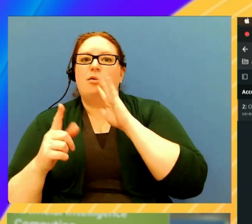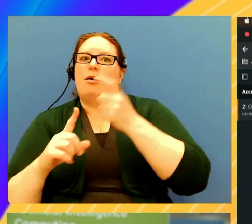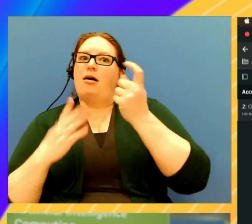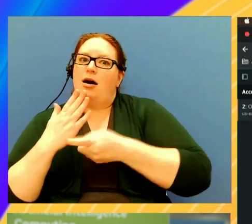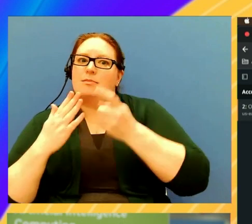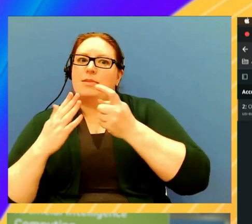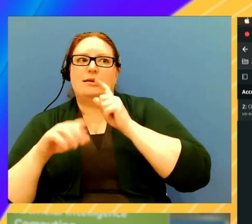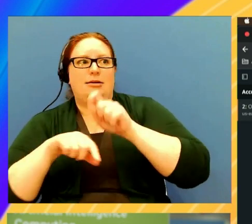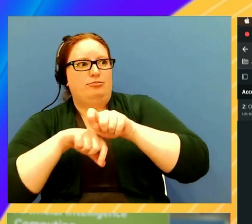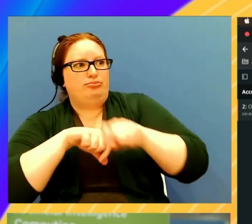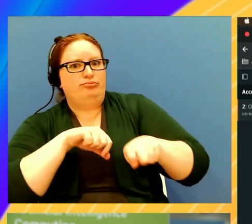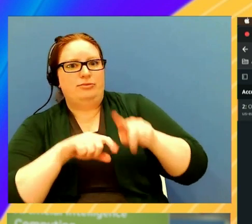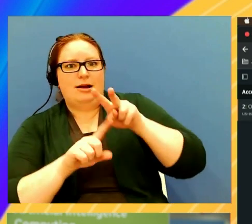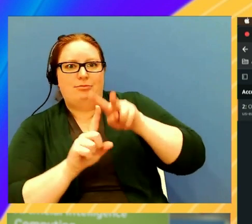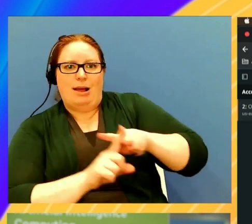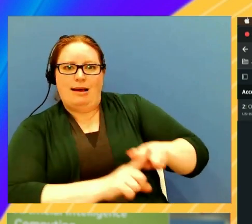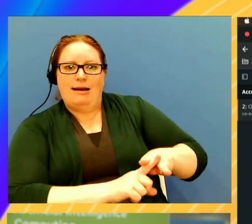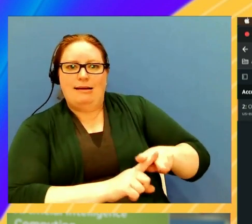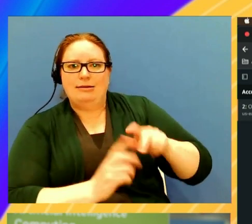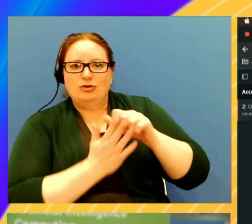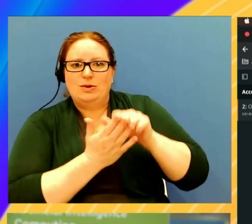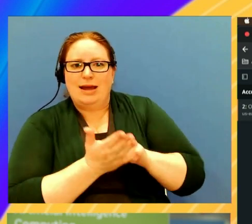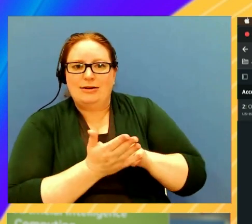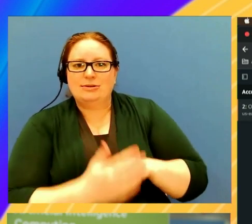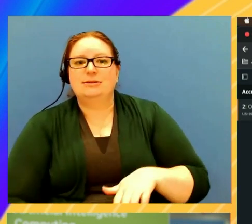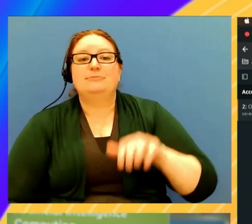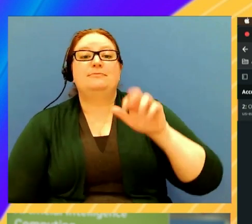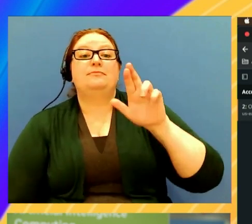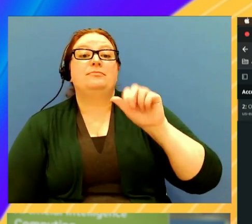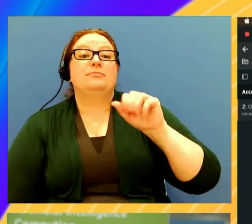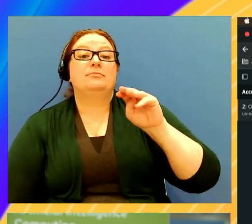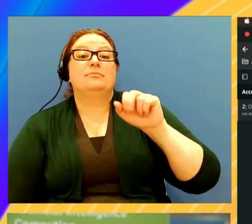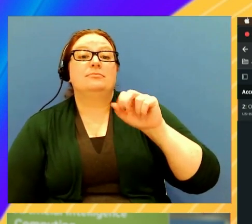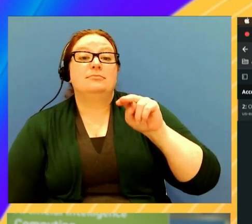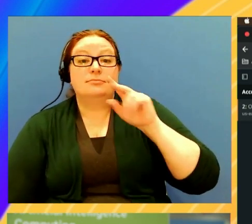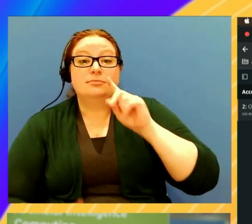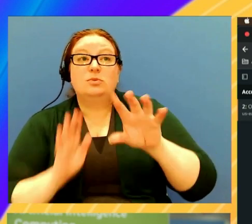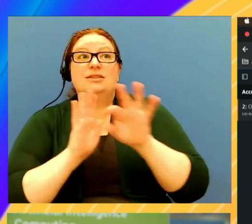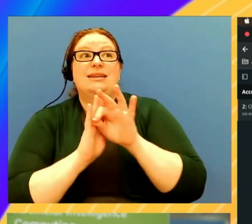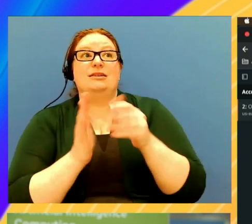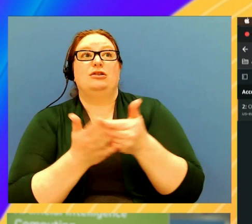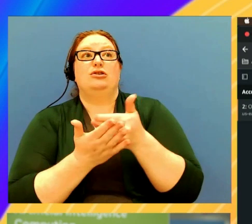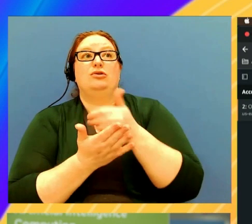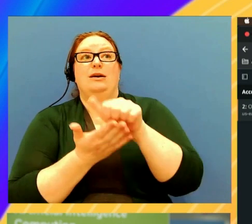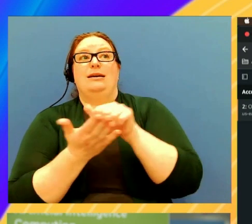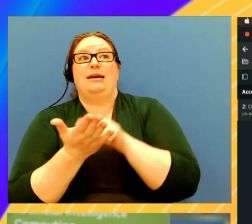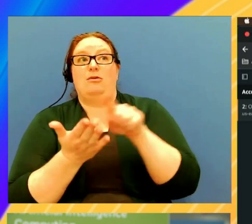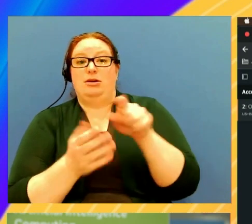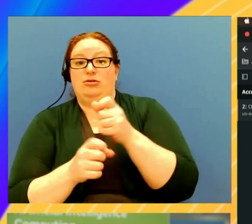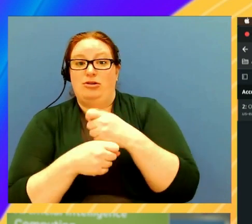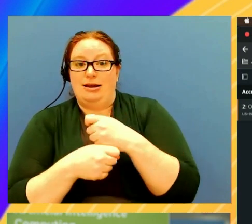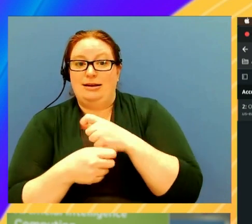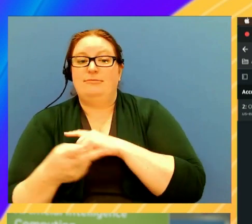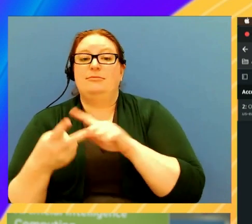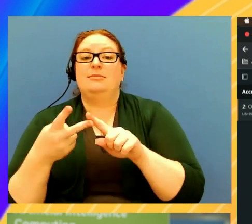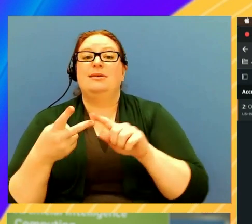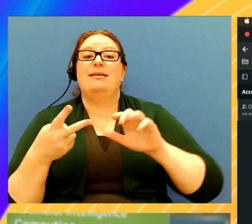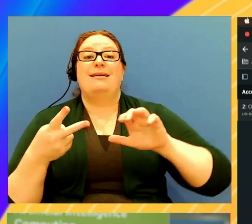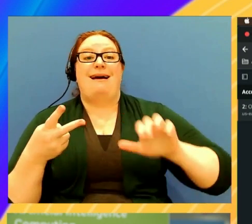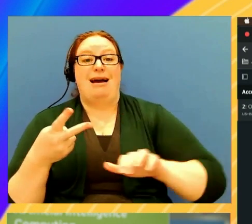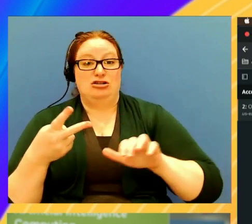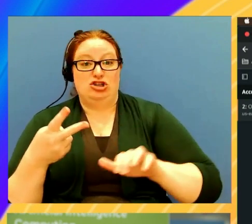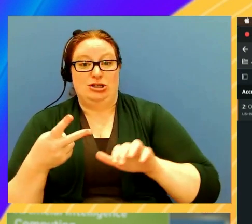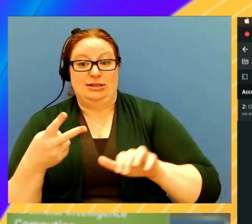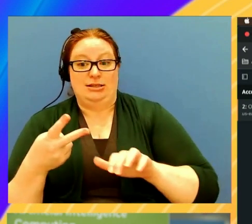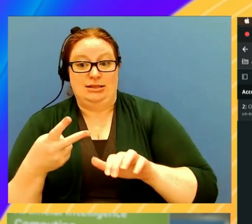that specific account. So Raman will select that new account he created, and then we'll go to Actions, and